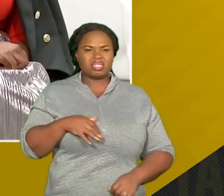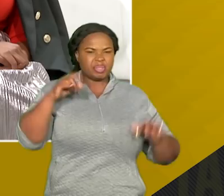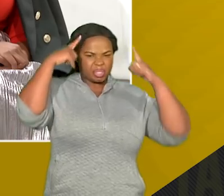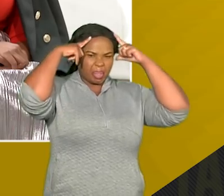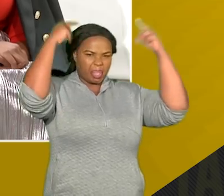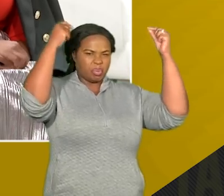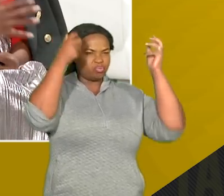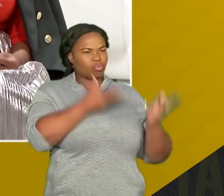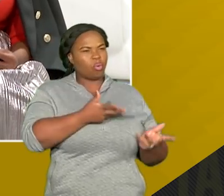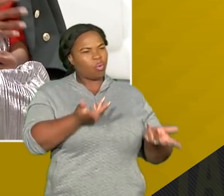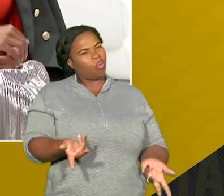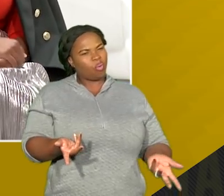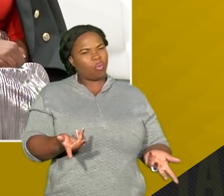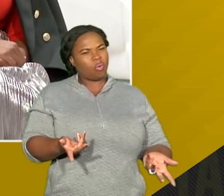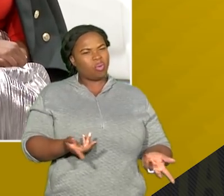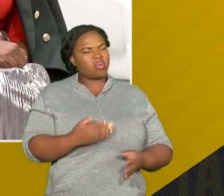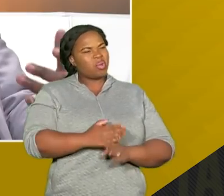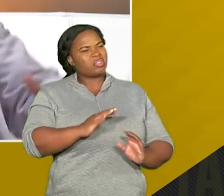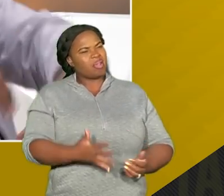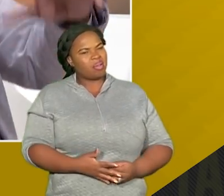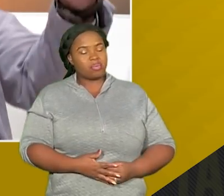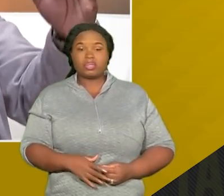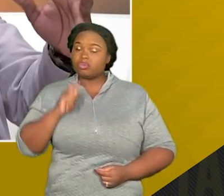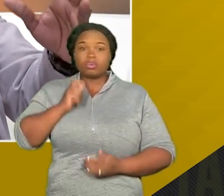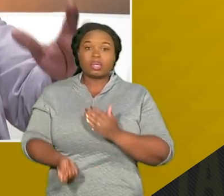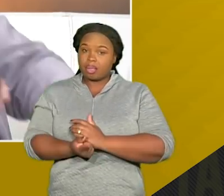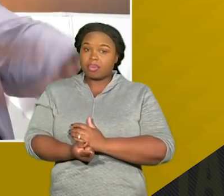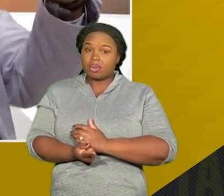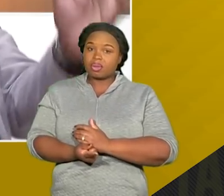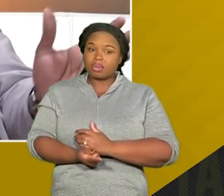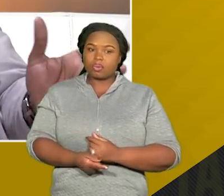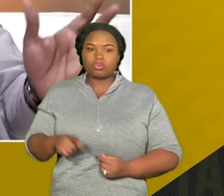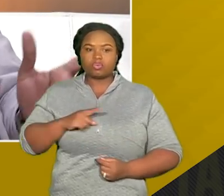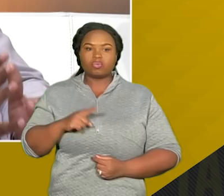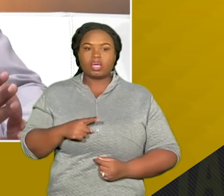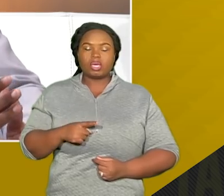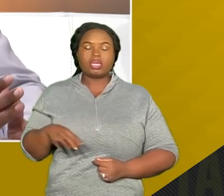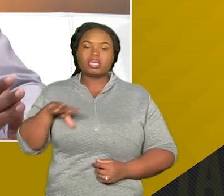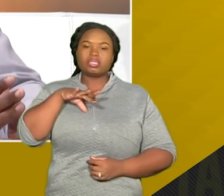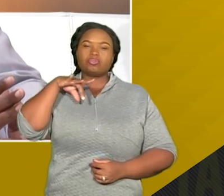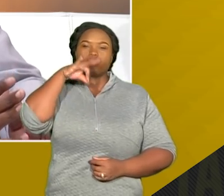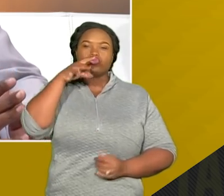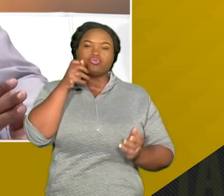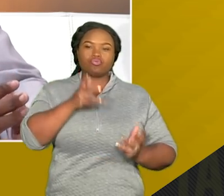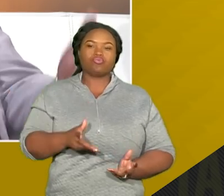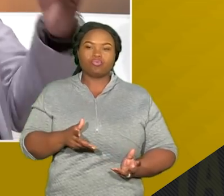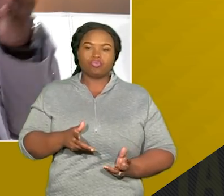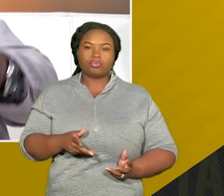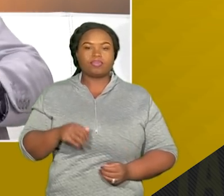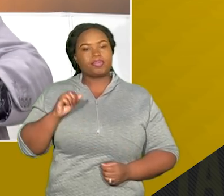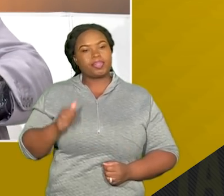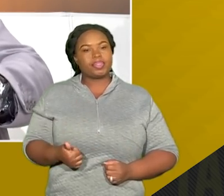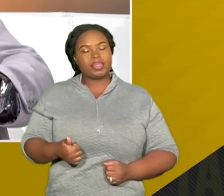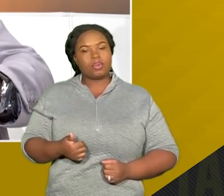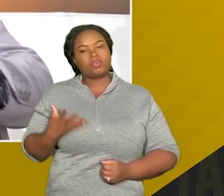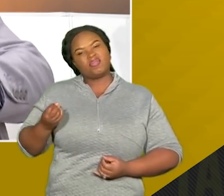ukhetha njani like ibereka byang it does happen is in a form of a spirit then it sleeps